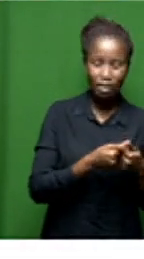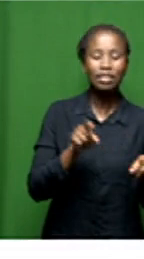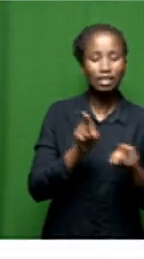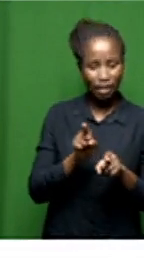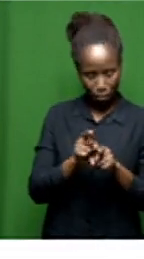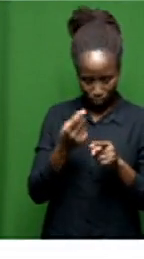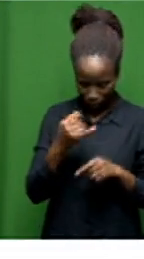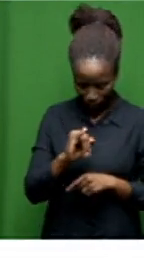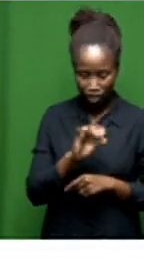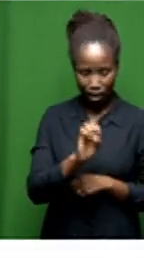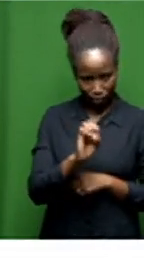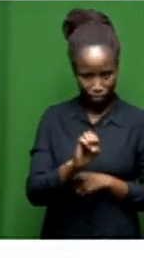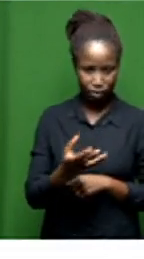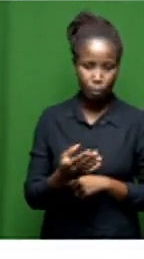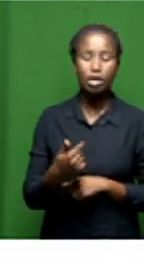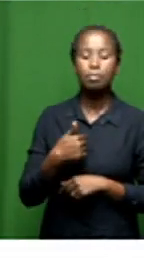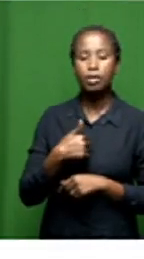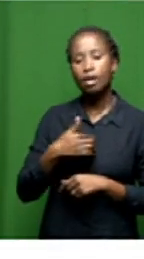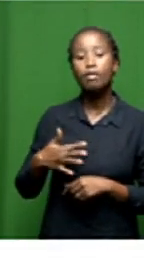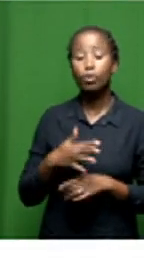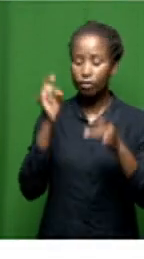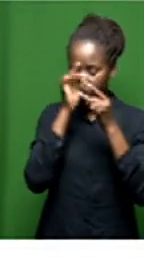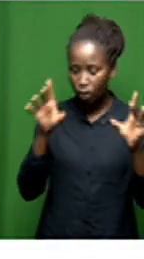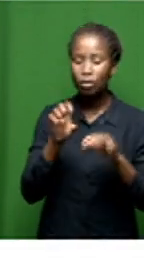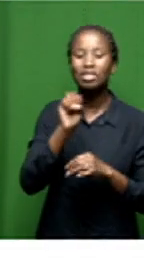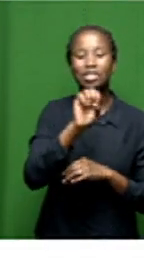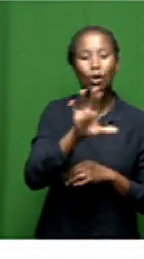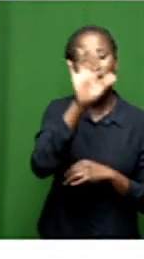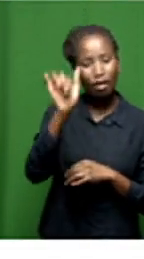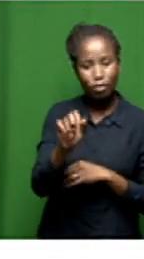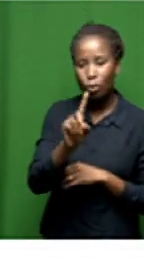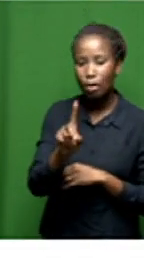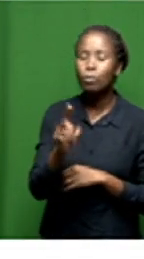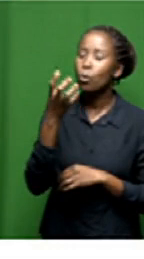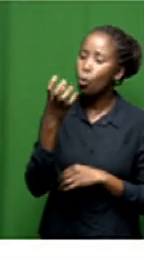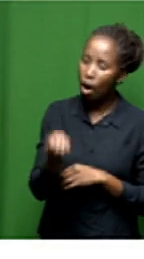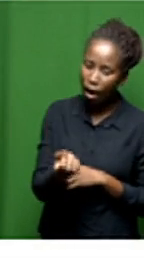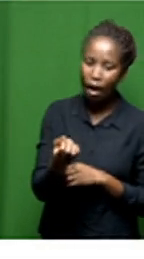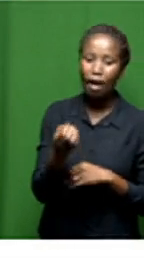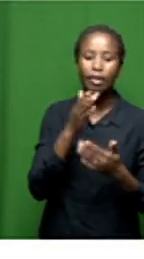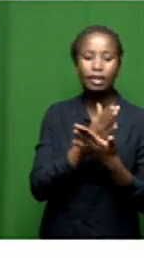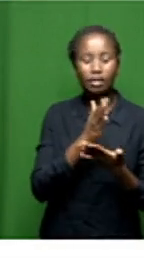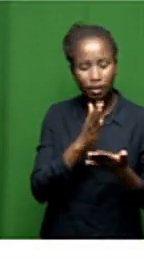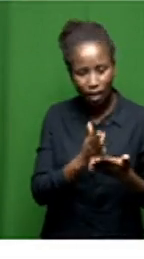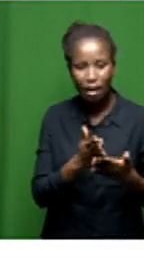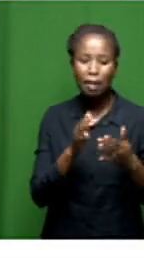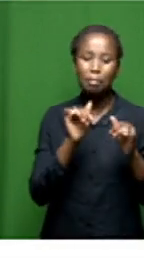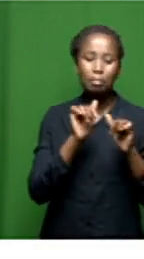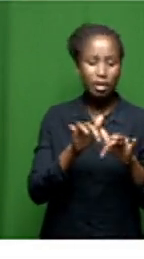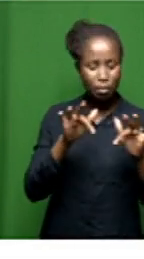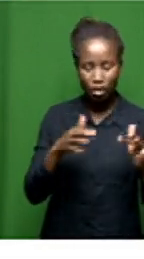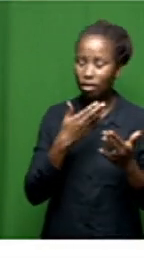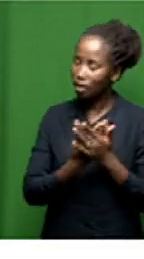And through you, I still want to reinform South Africa. Don't forget, we have young pandemics of people being killed as